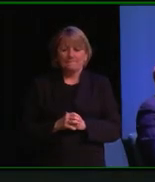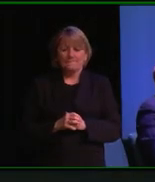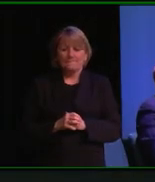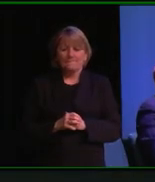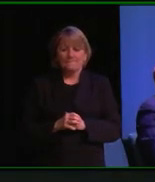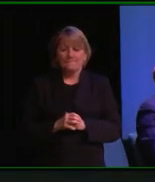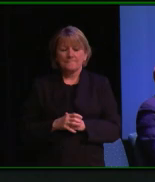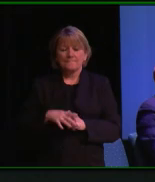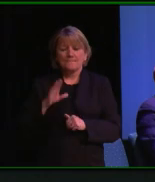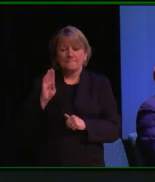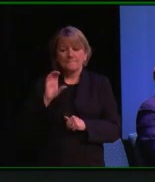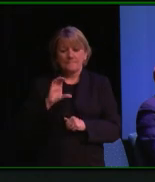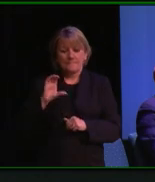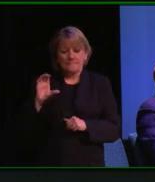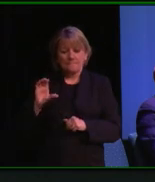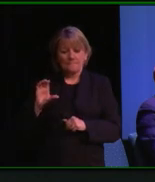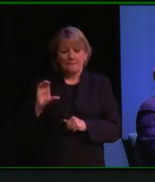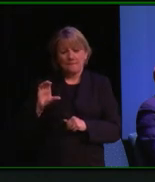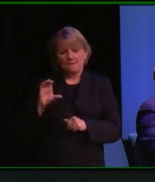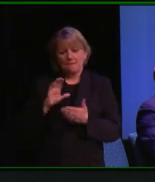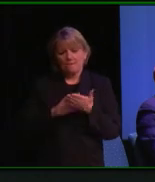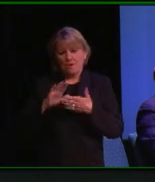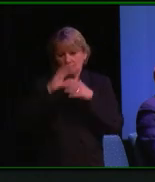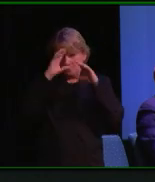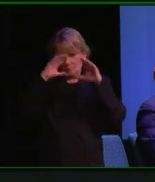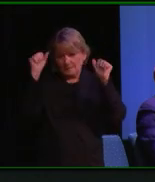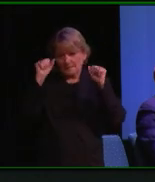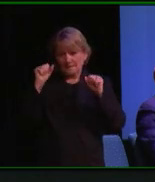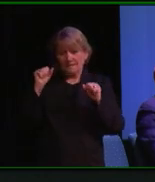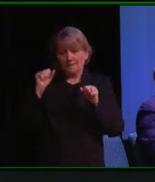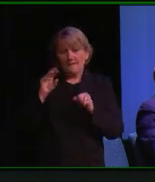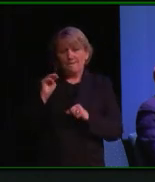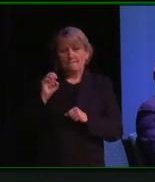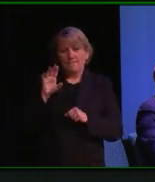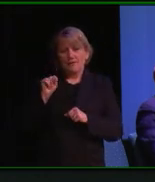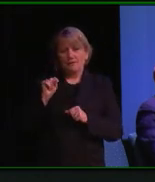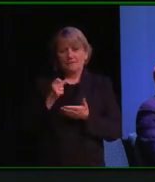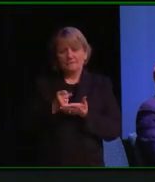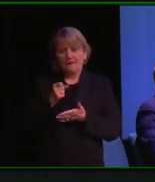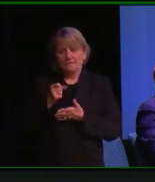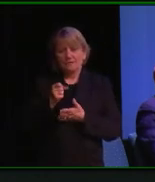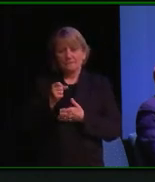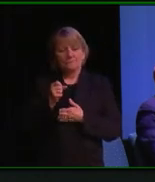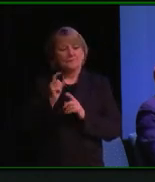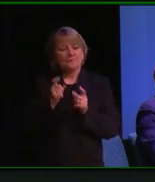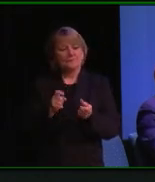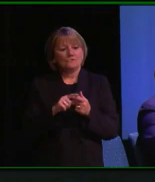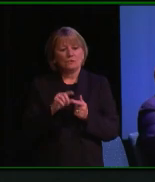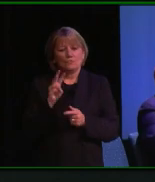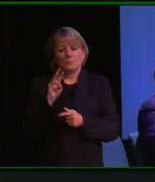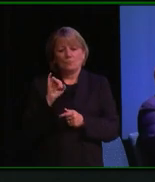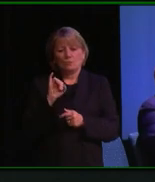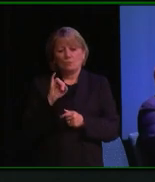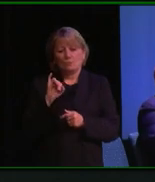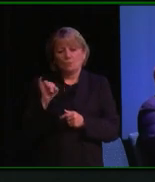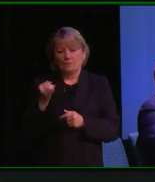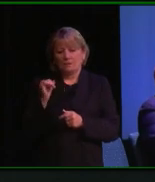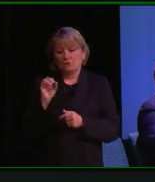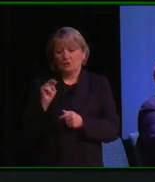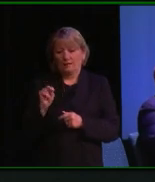The Bristol Community College President's Merit Scholarship goes to Wiljens Sanon.